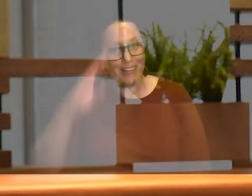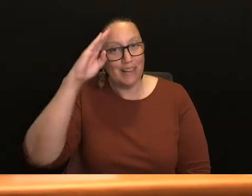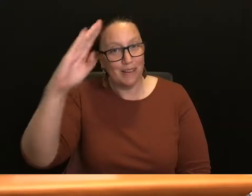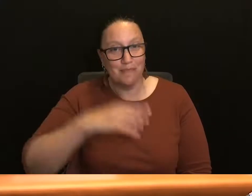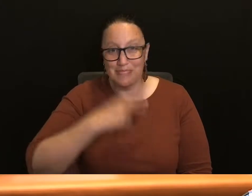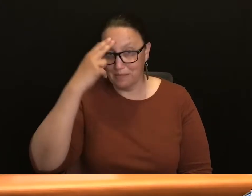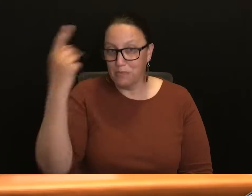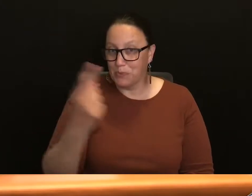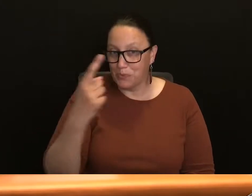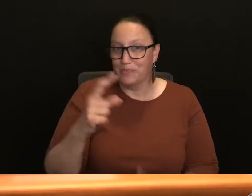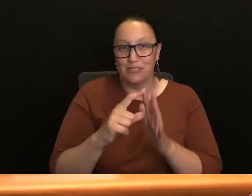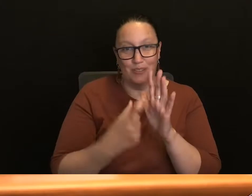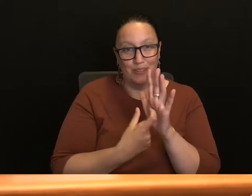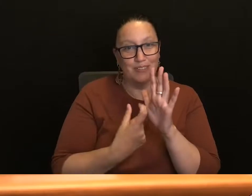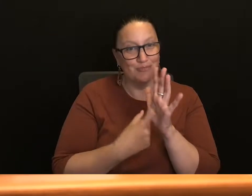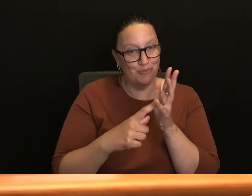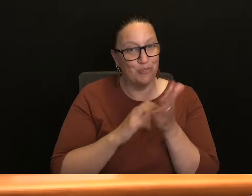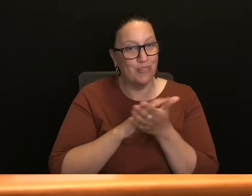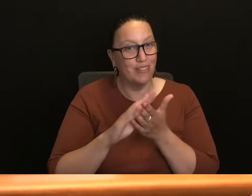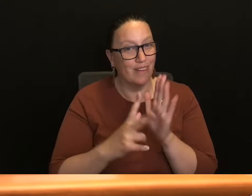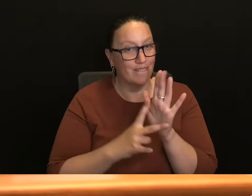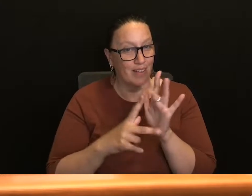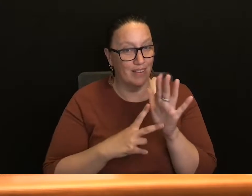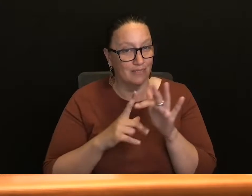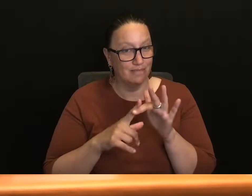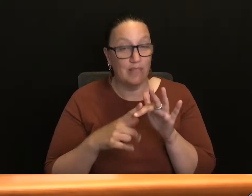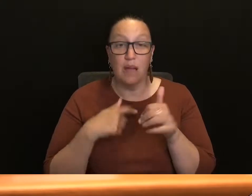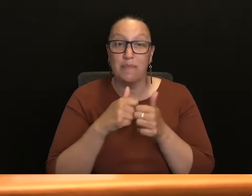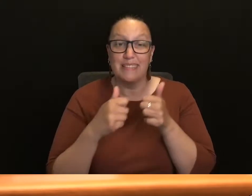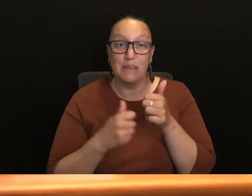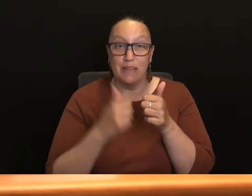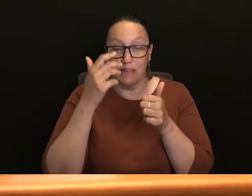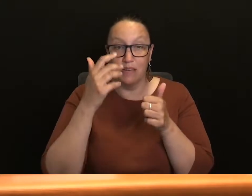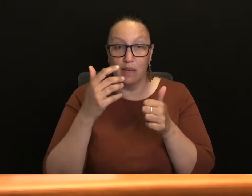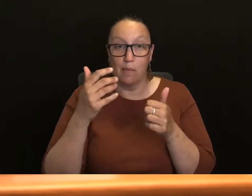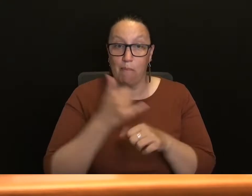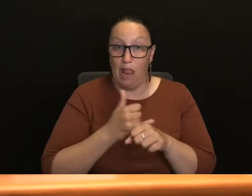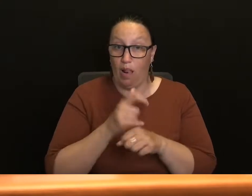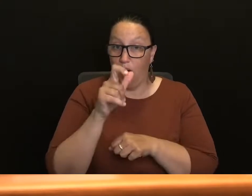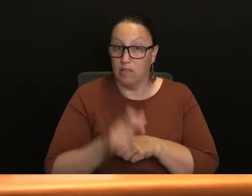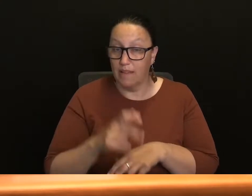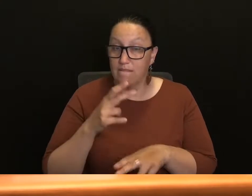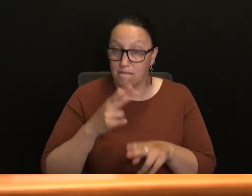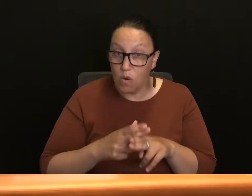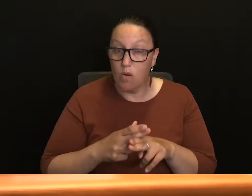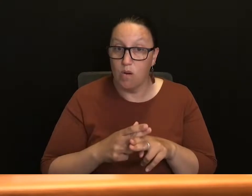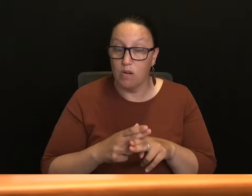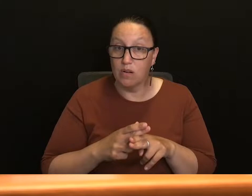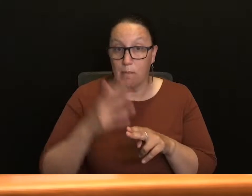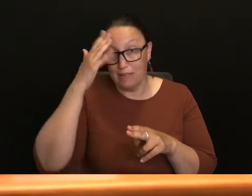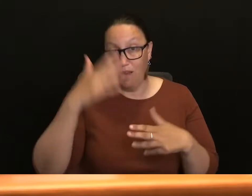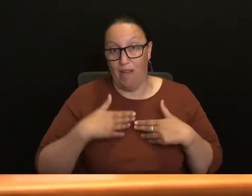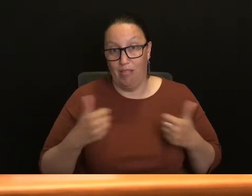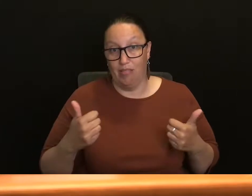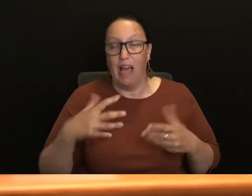Hello, my name is Dr Ruth Vine and I'm the Deputy Chief Medical Officer for Mental Health within the Department of Health and Aged